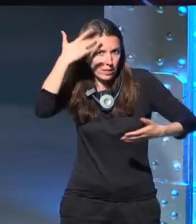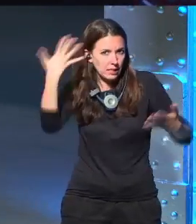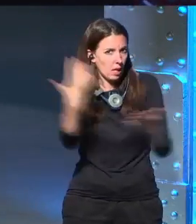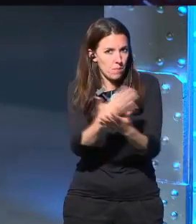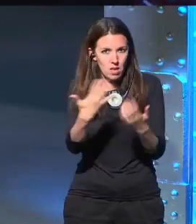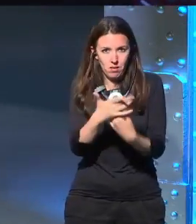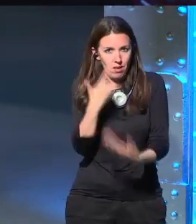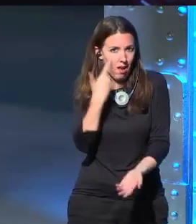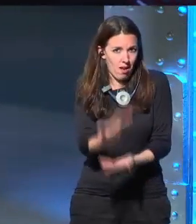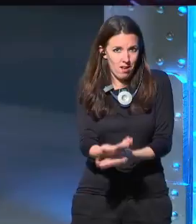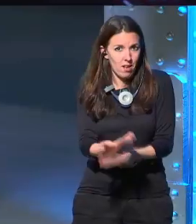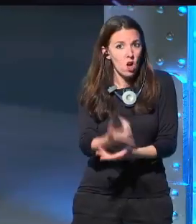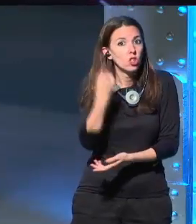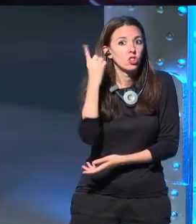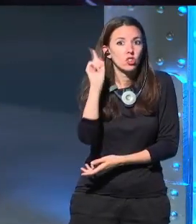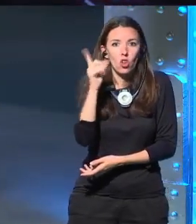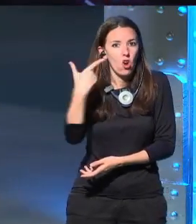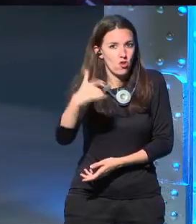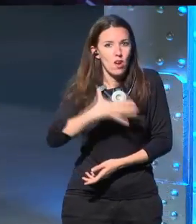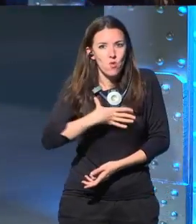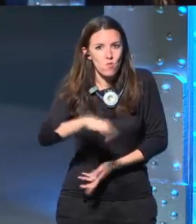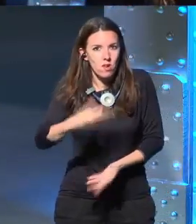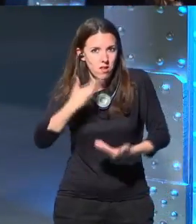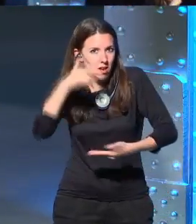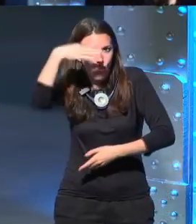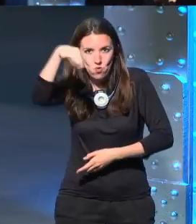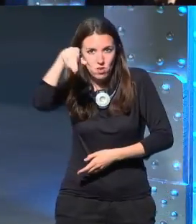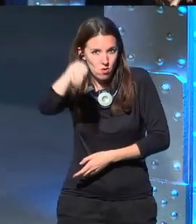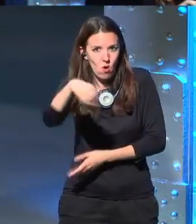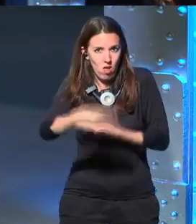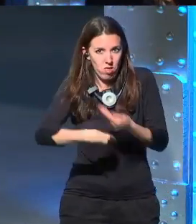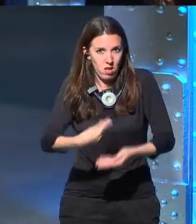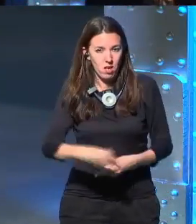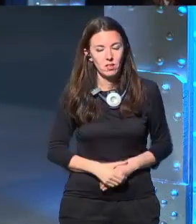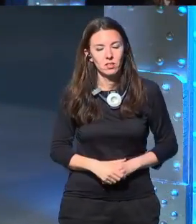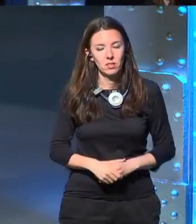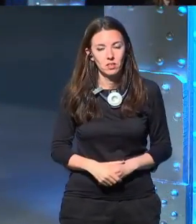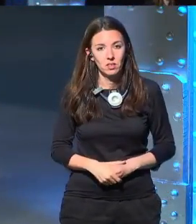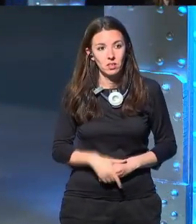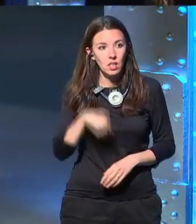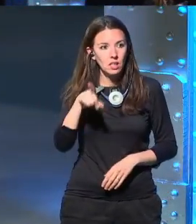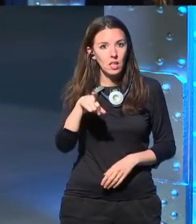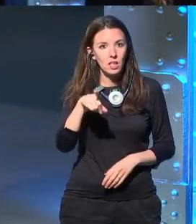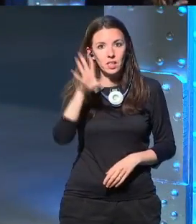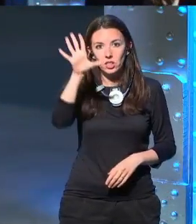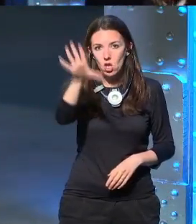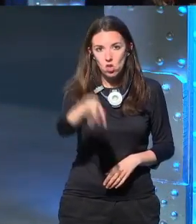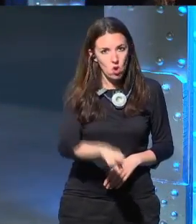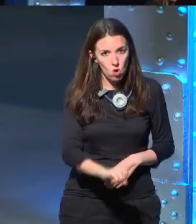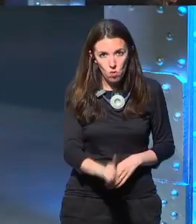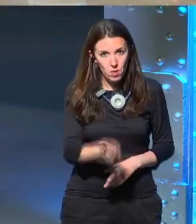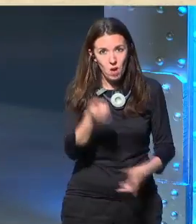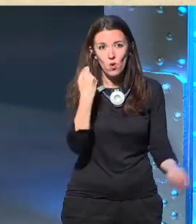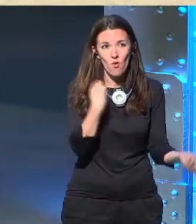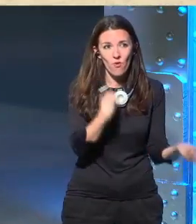Leonardo can do. This was the one that we didn't buy, that sold for $420